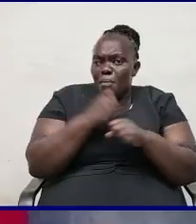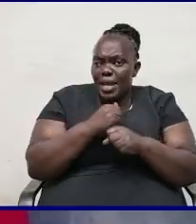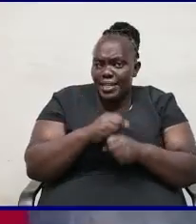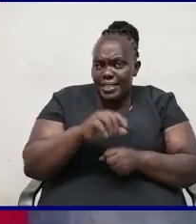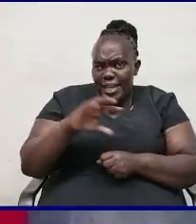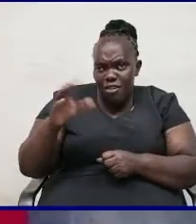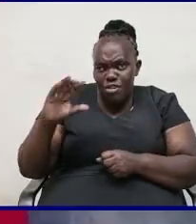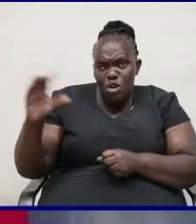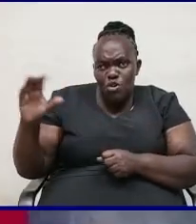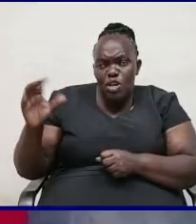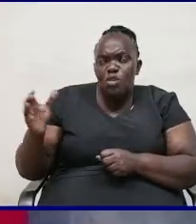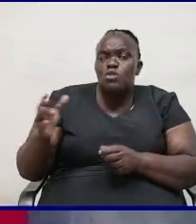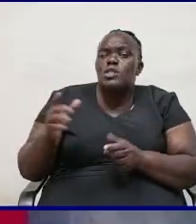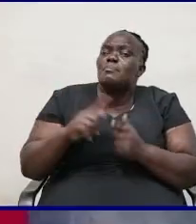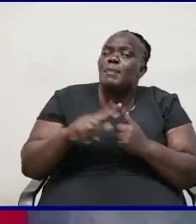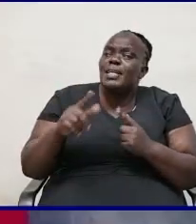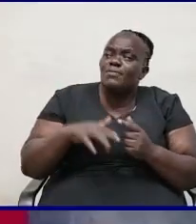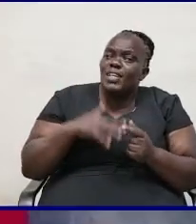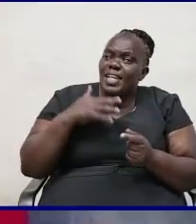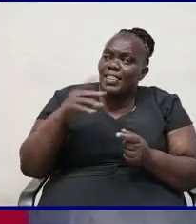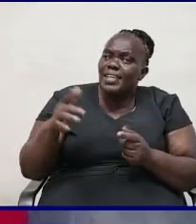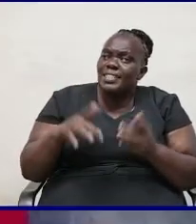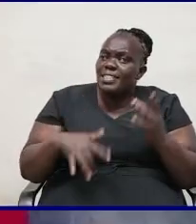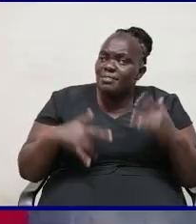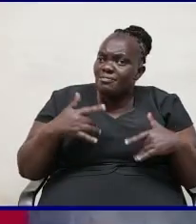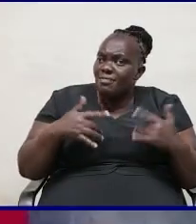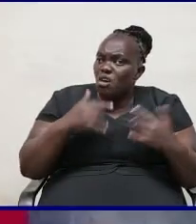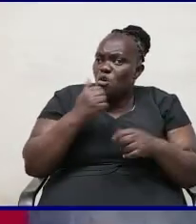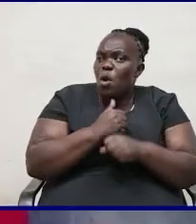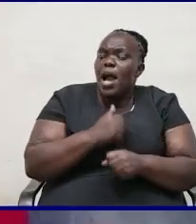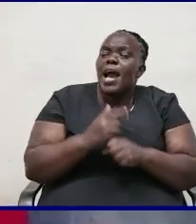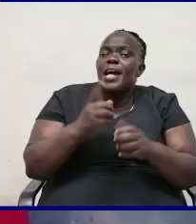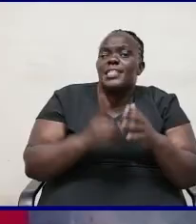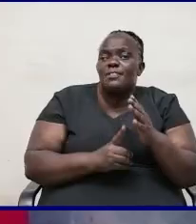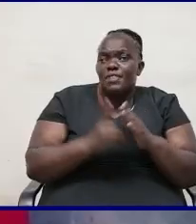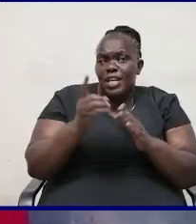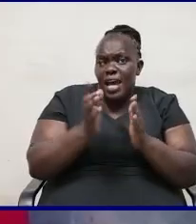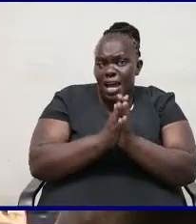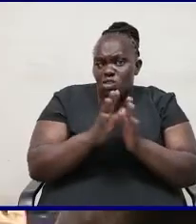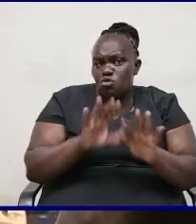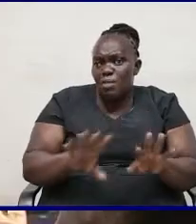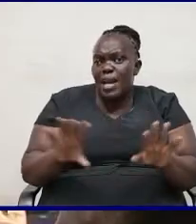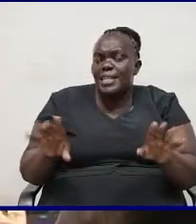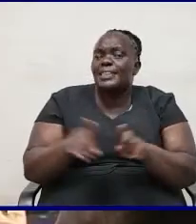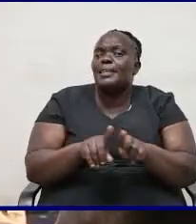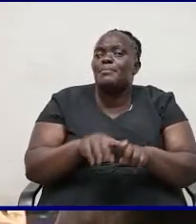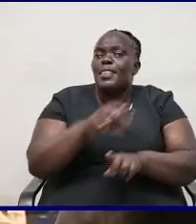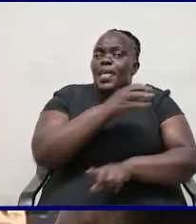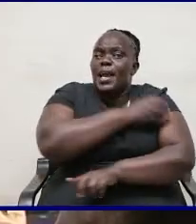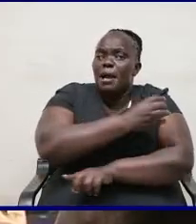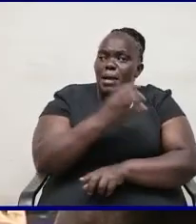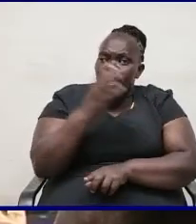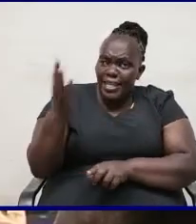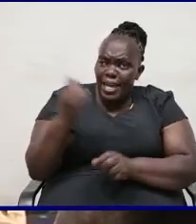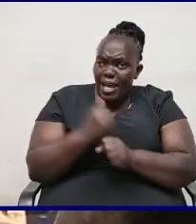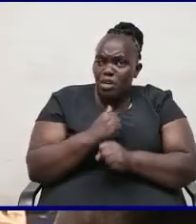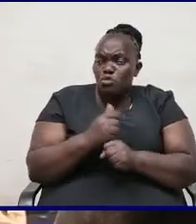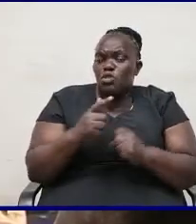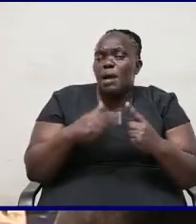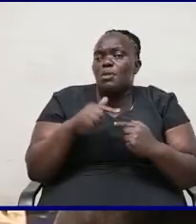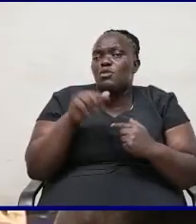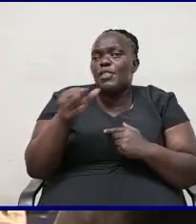county by county. But you don't feel like there's concerted effort to really develop and to market. I think the capacity there is a little bit. What are you doing